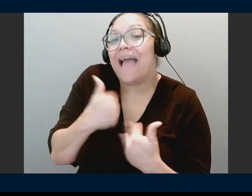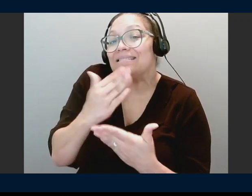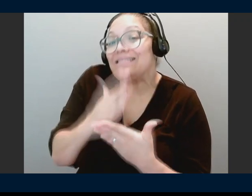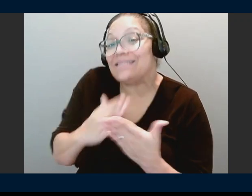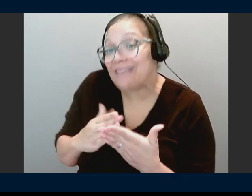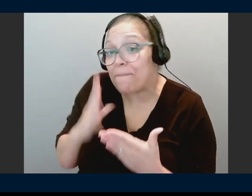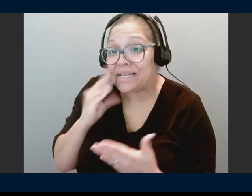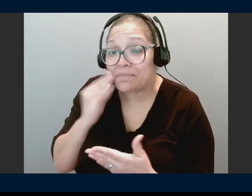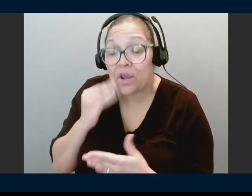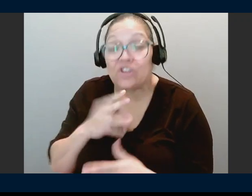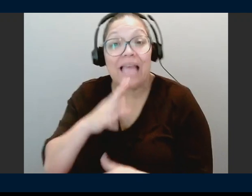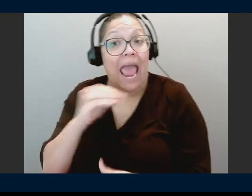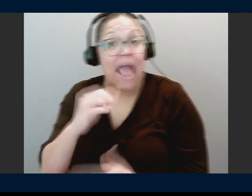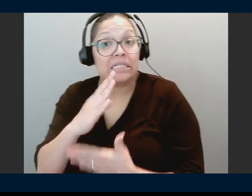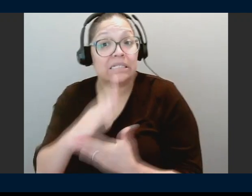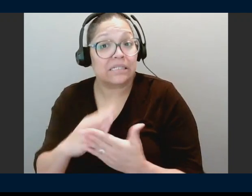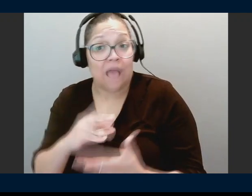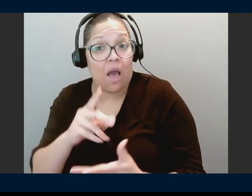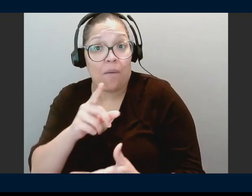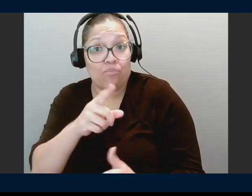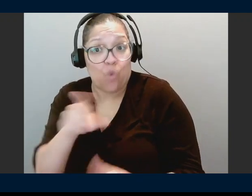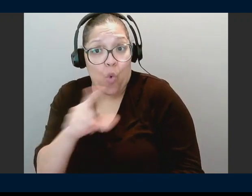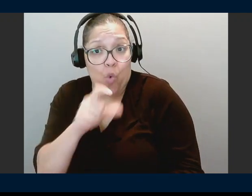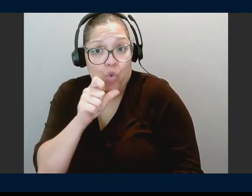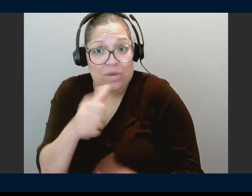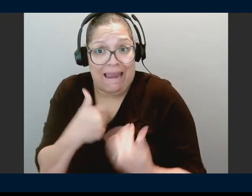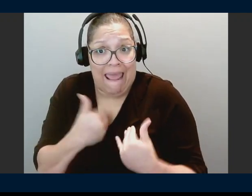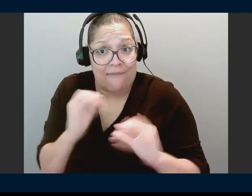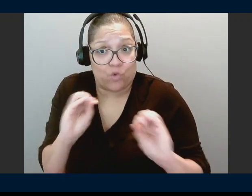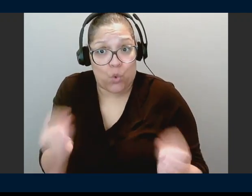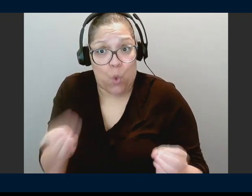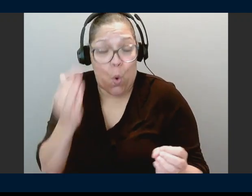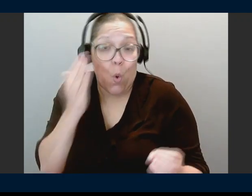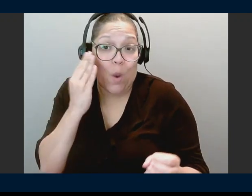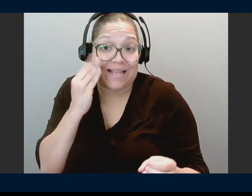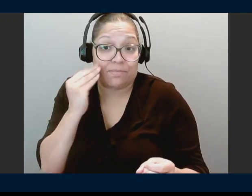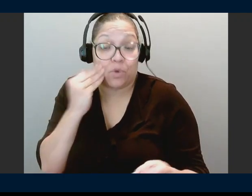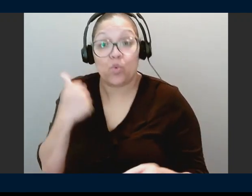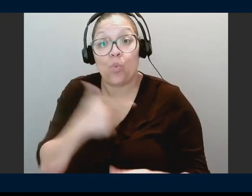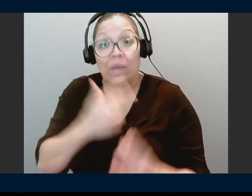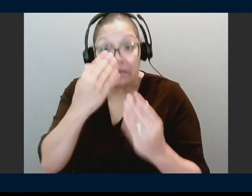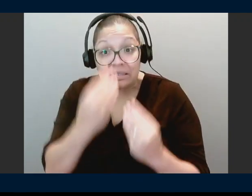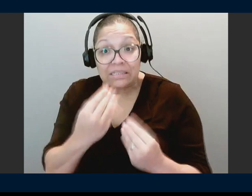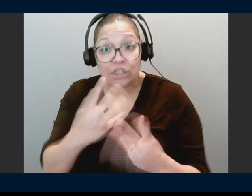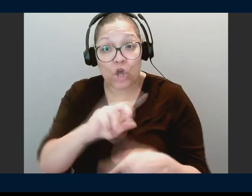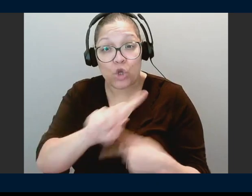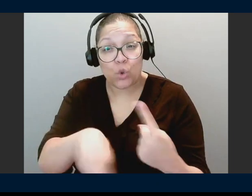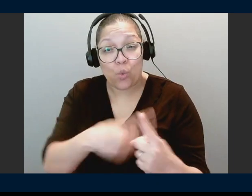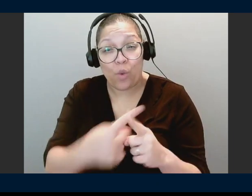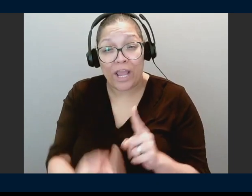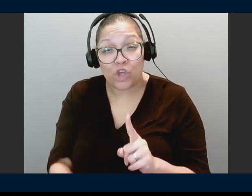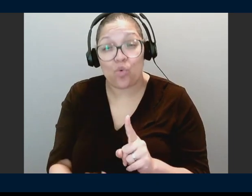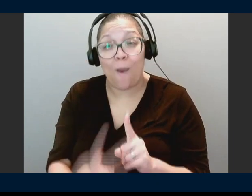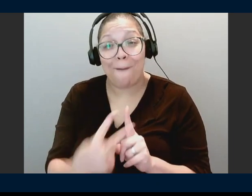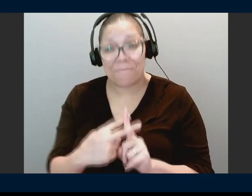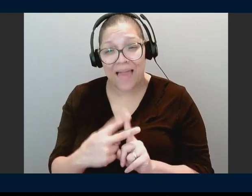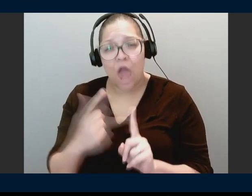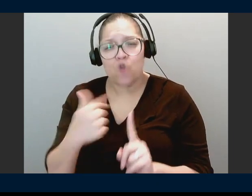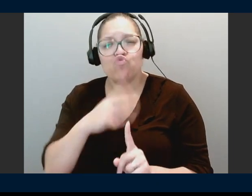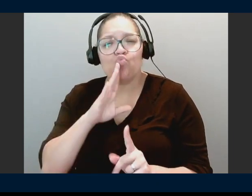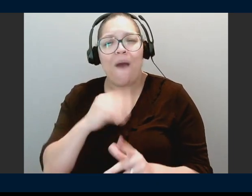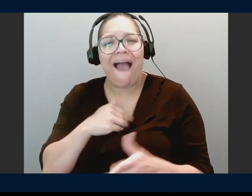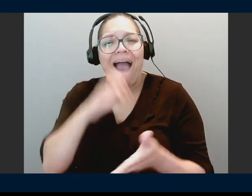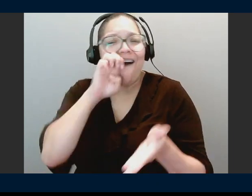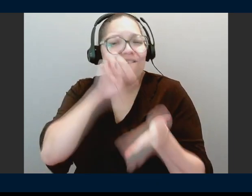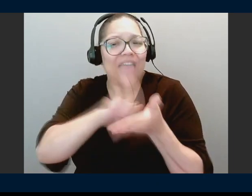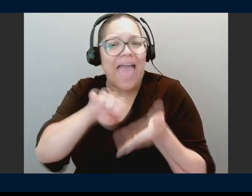had experience. So we tell you that when you apply to our program, yes, there are going to be some essays that ask you what type of research experience